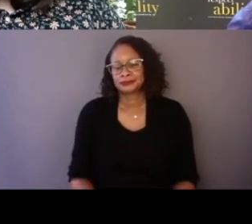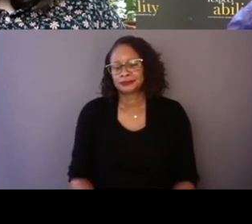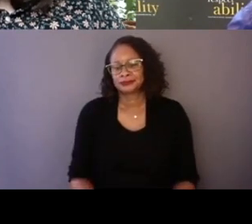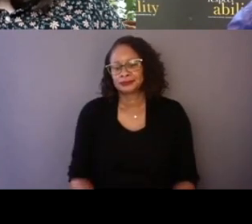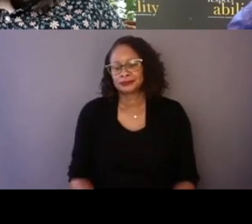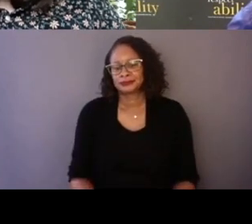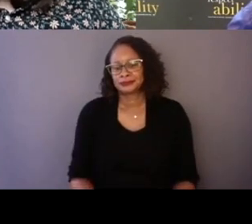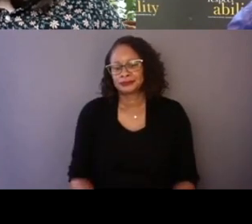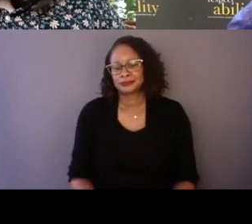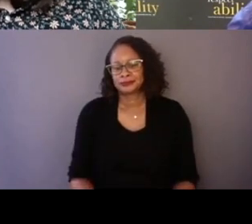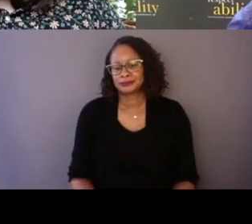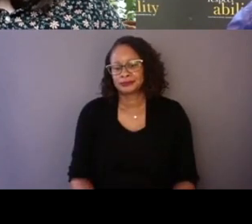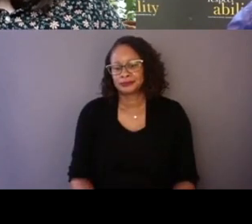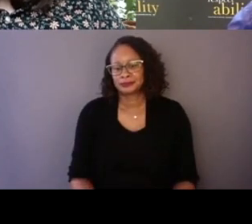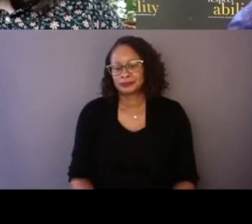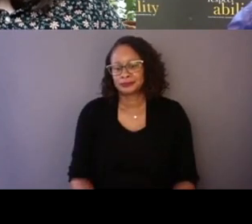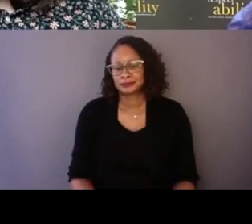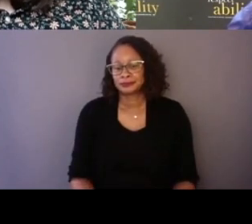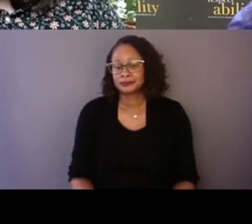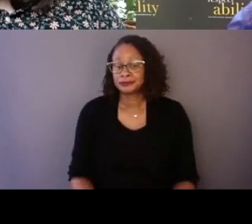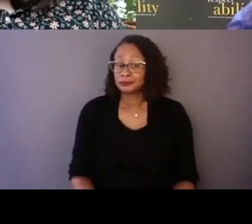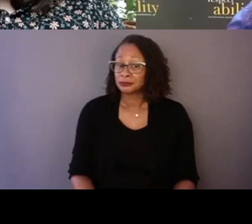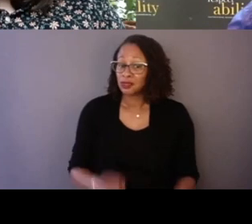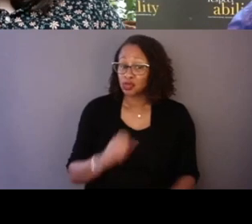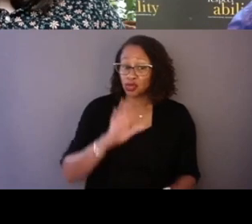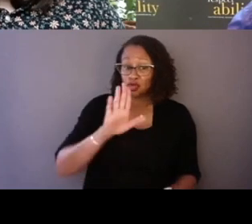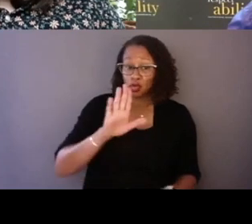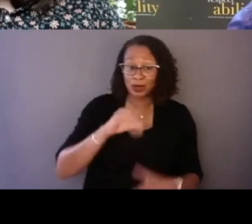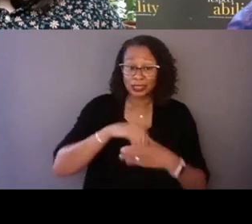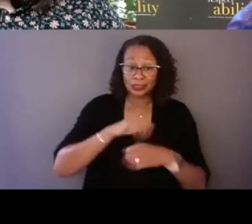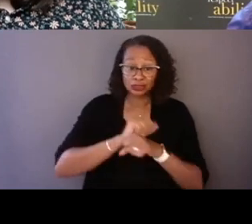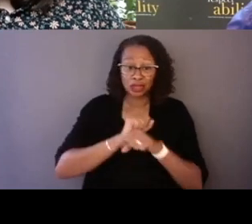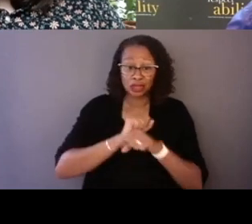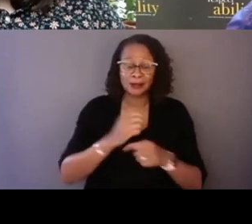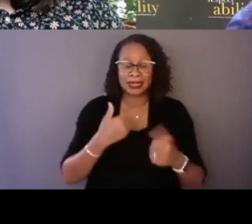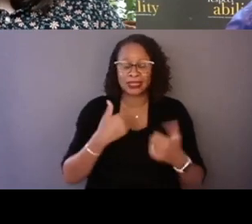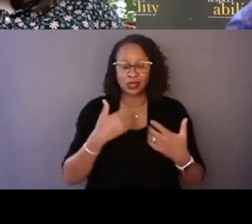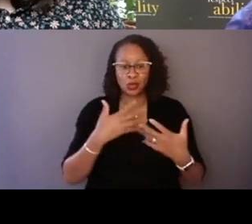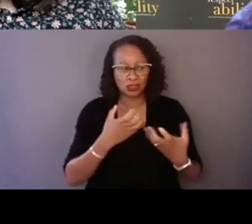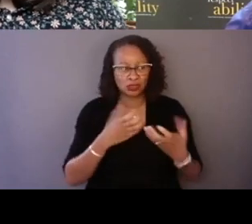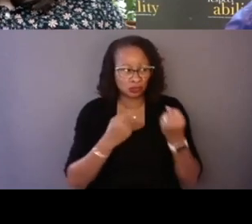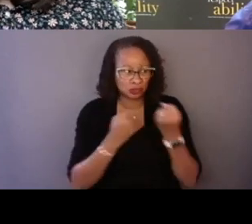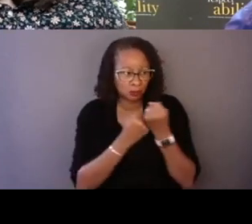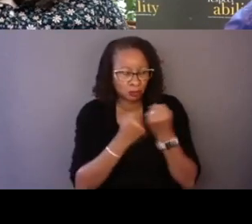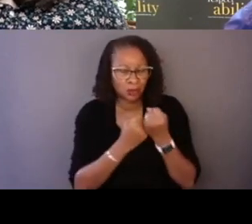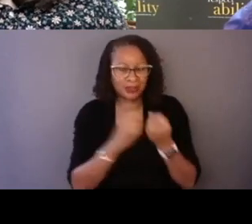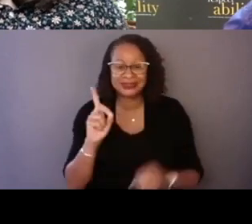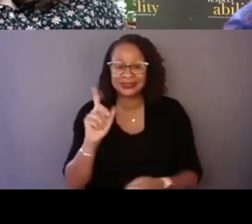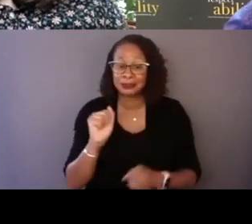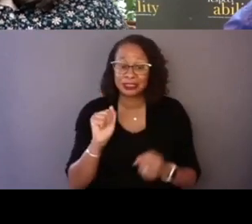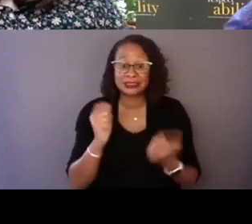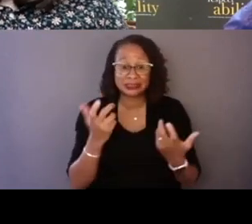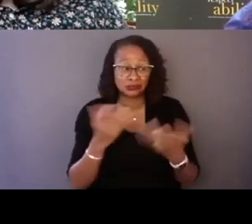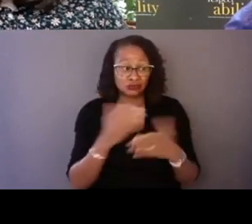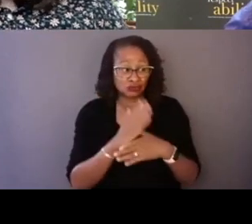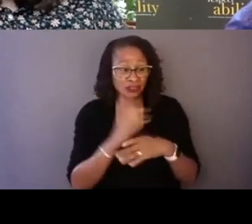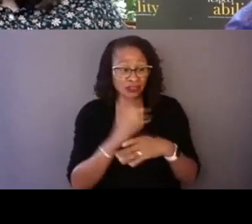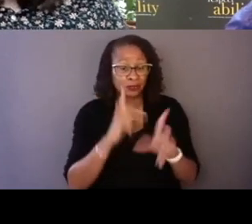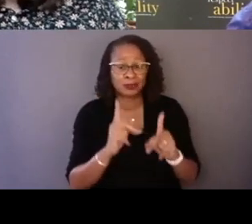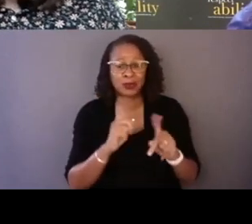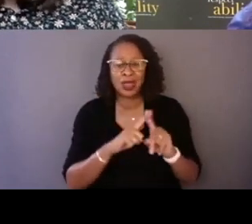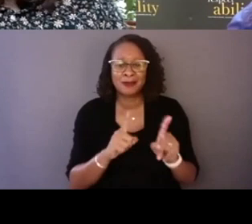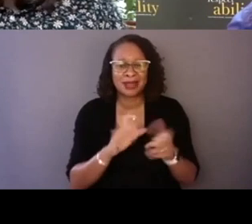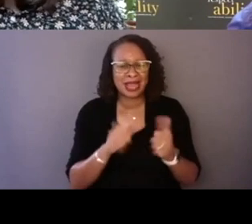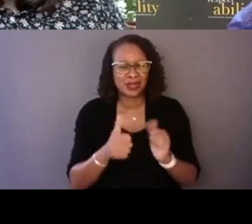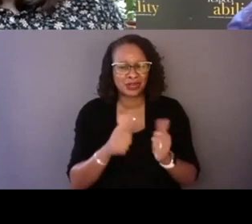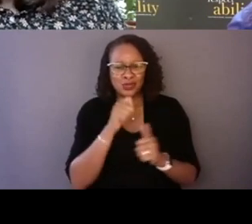do to make sure that you're not the token person or things like that? Well, I think